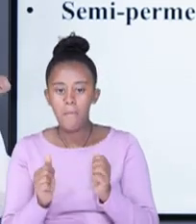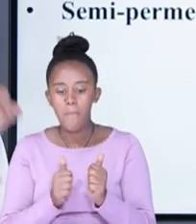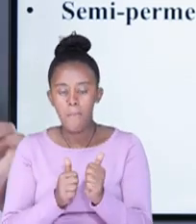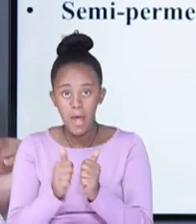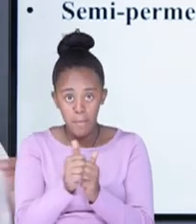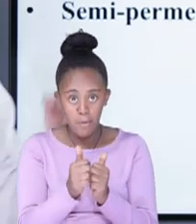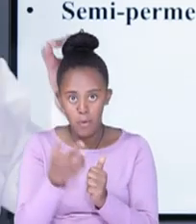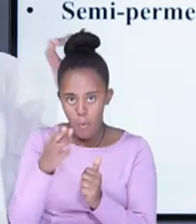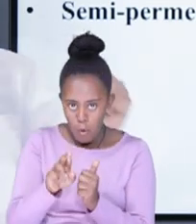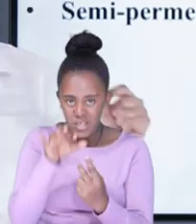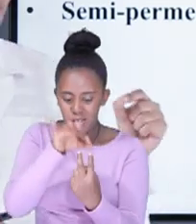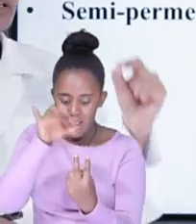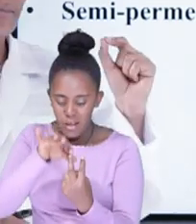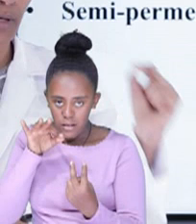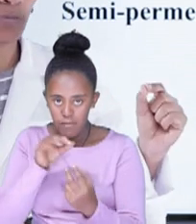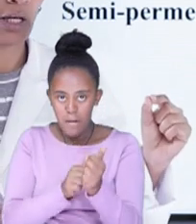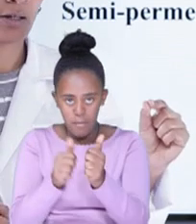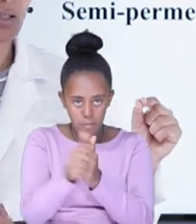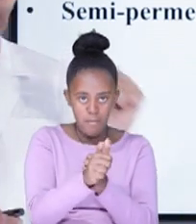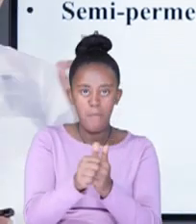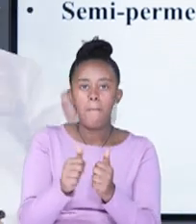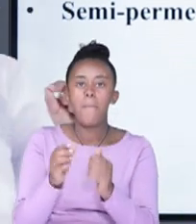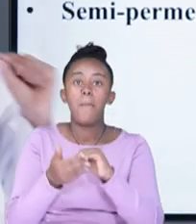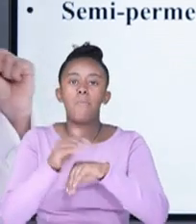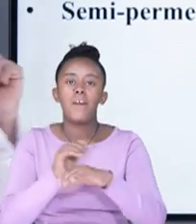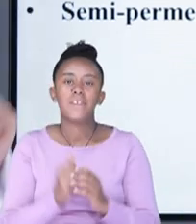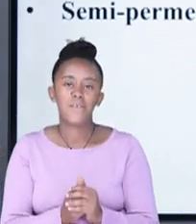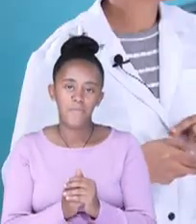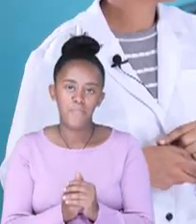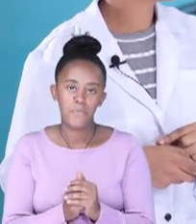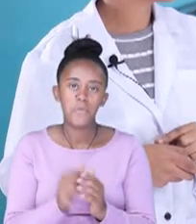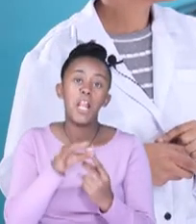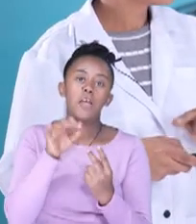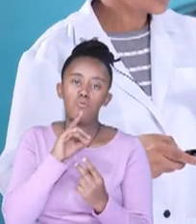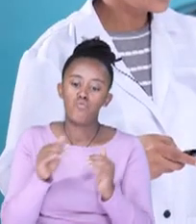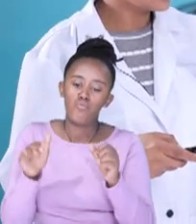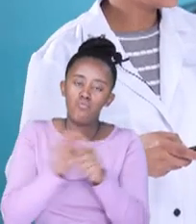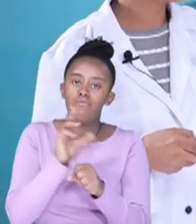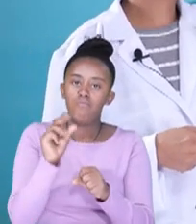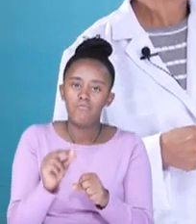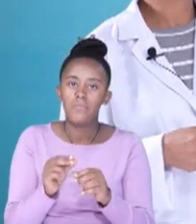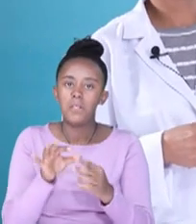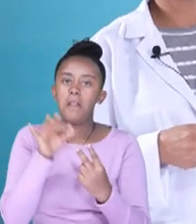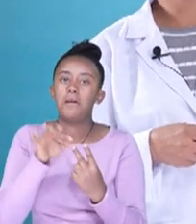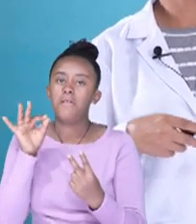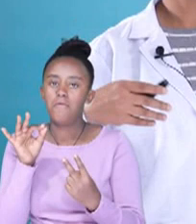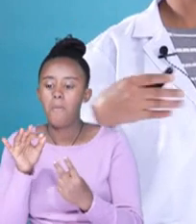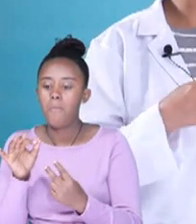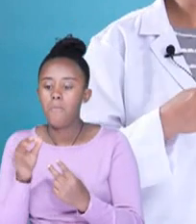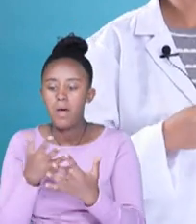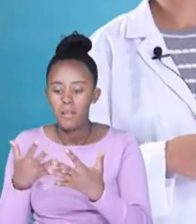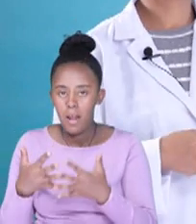it is selectively permeable membrane. Selectively permeable membrane that select